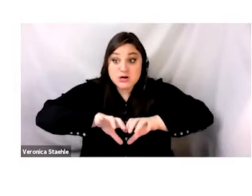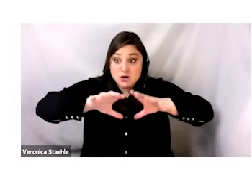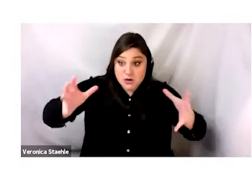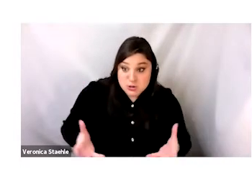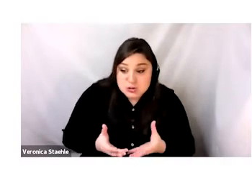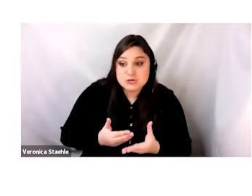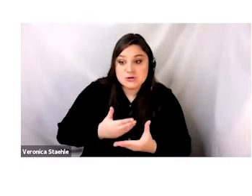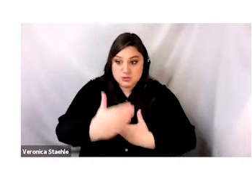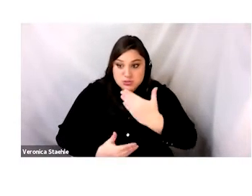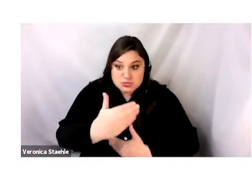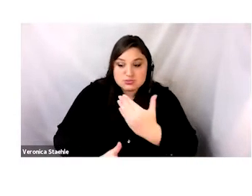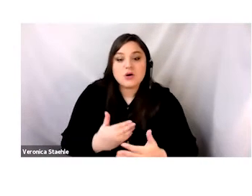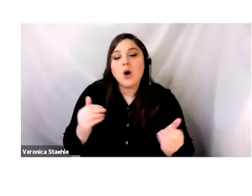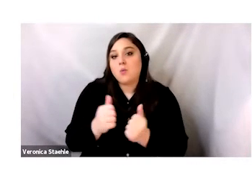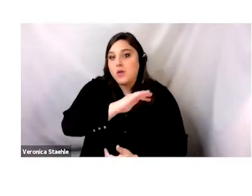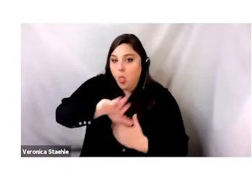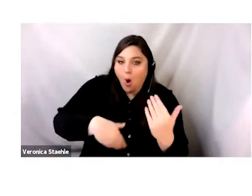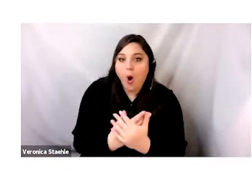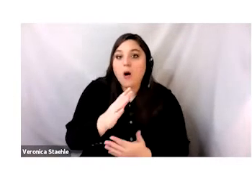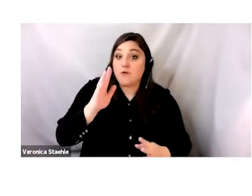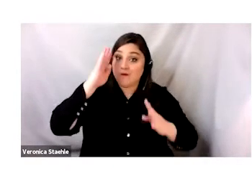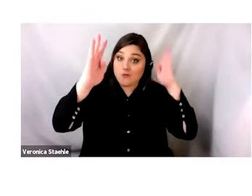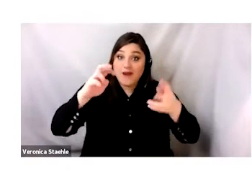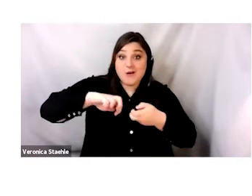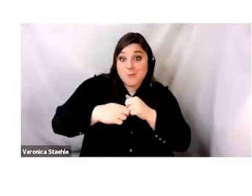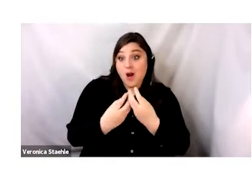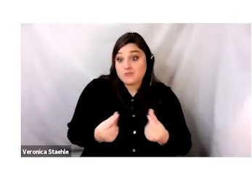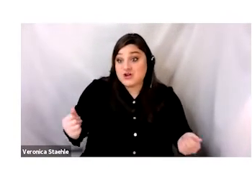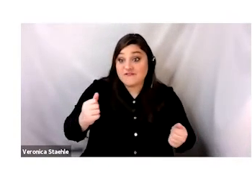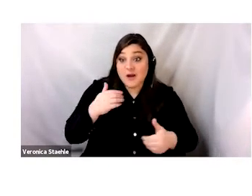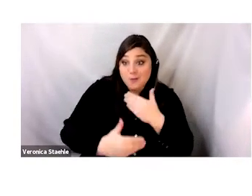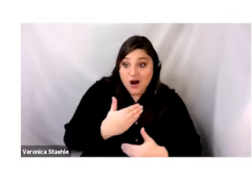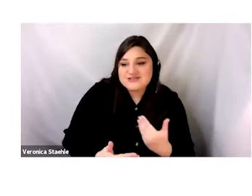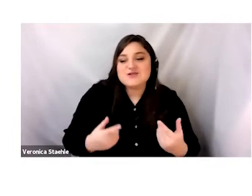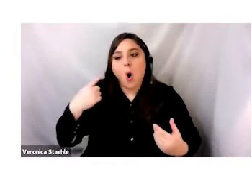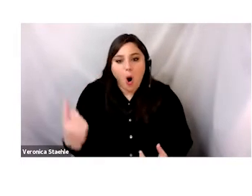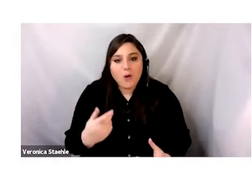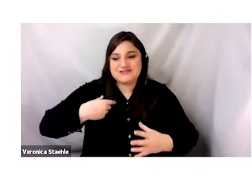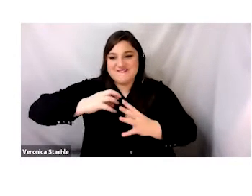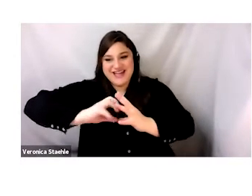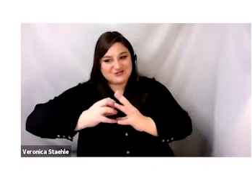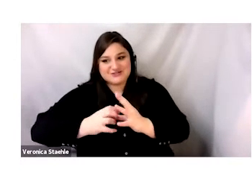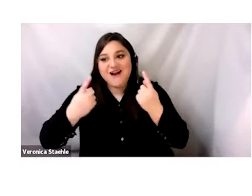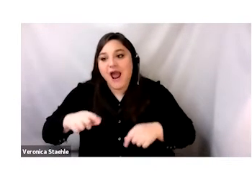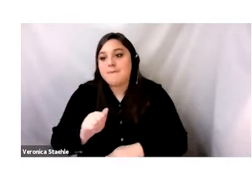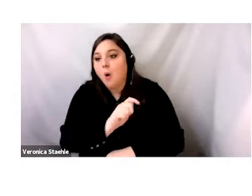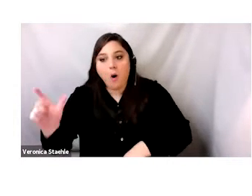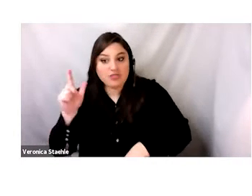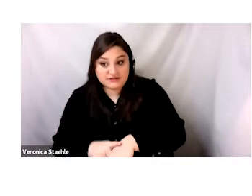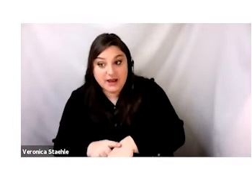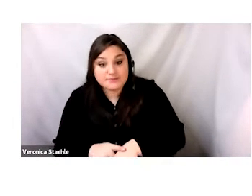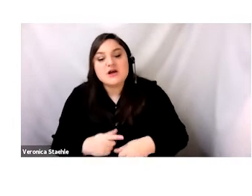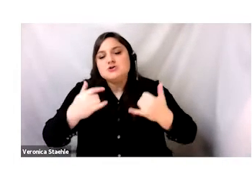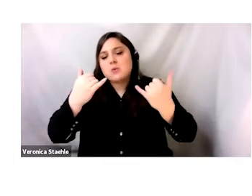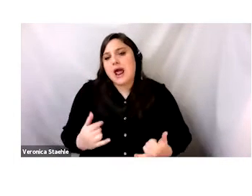your creative problem solving process, there are elements that intersect. So when you see in this image, you see that there are